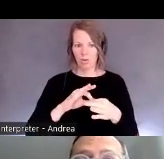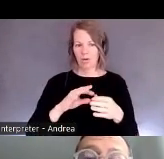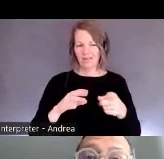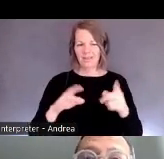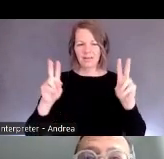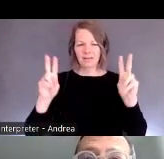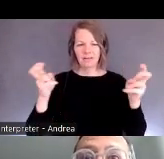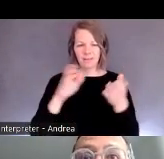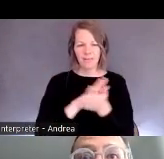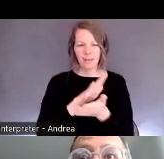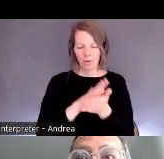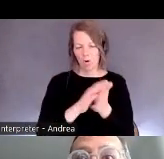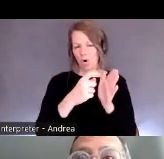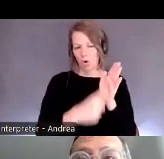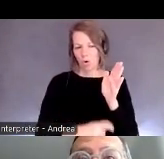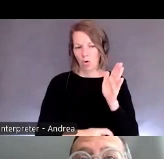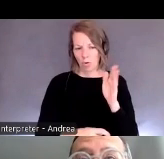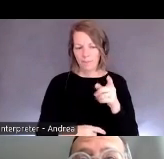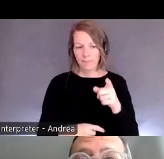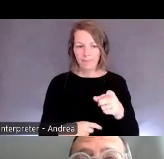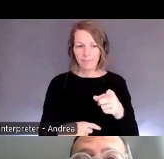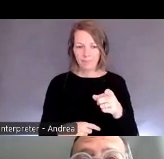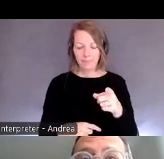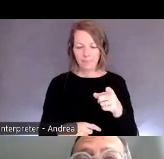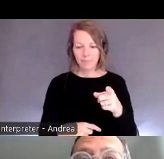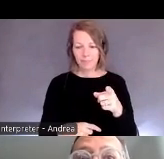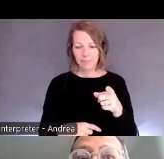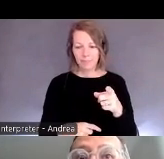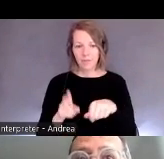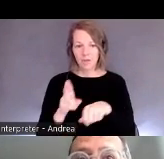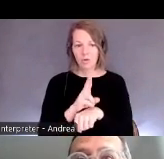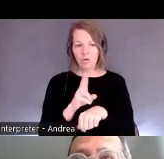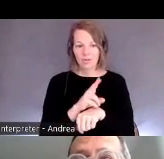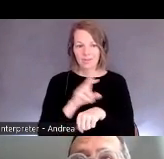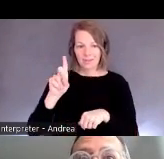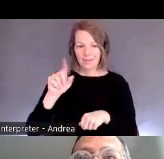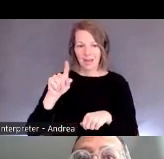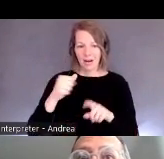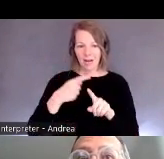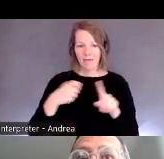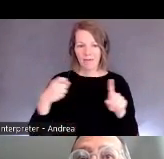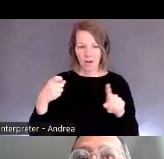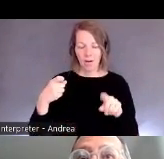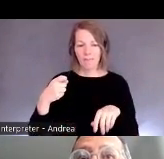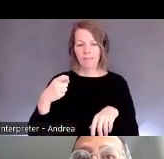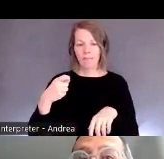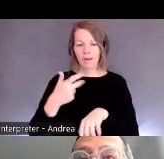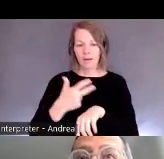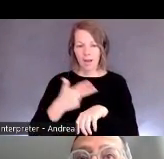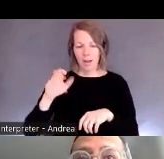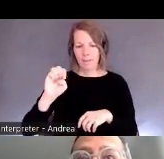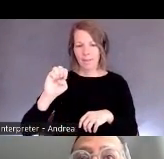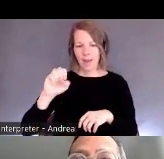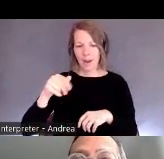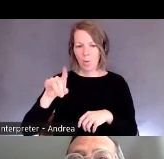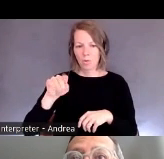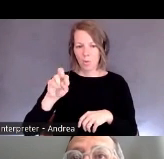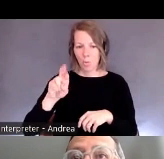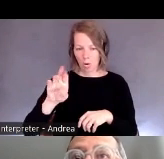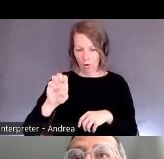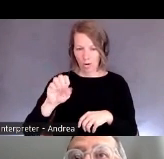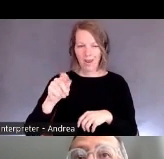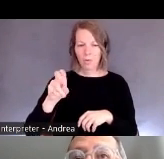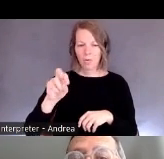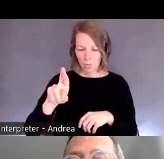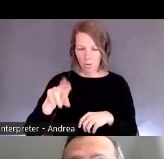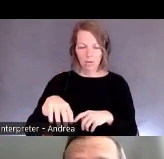paper, an article that uses data from Ecuador. It's about linguistic registers